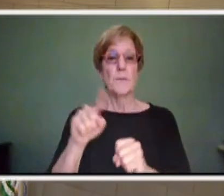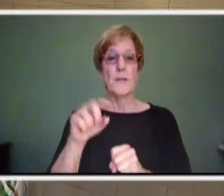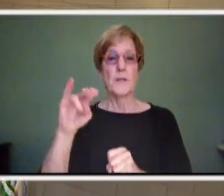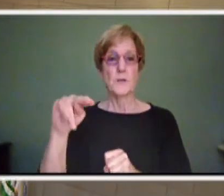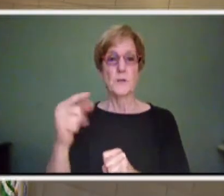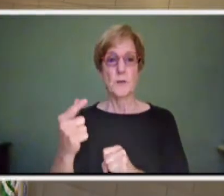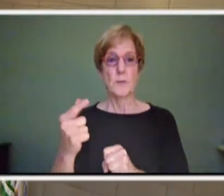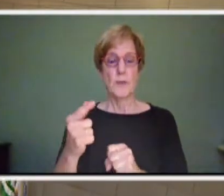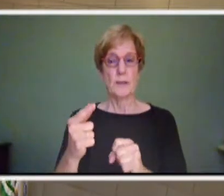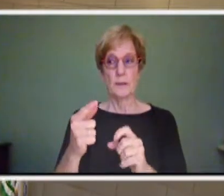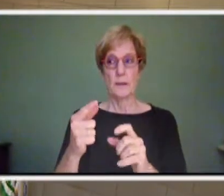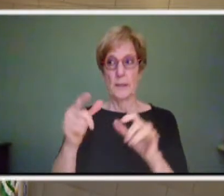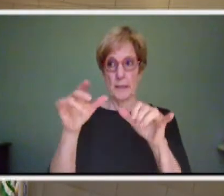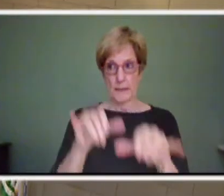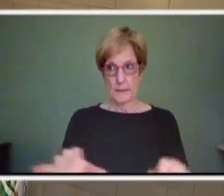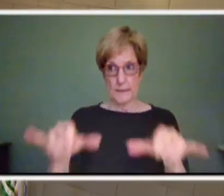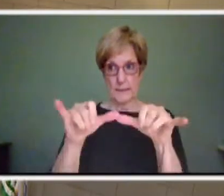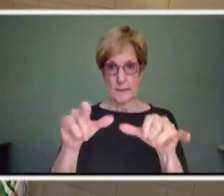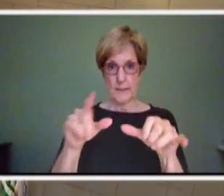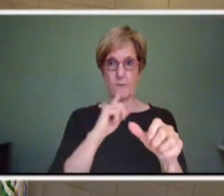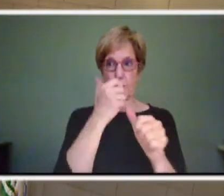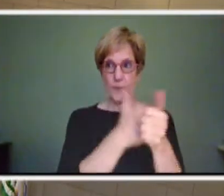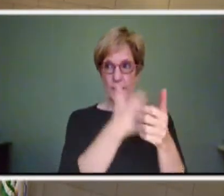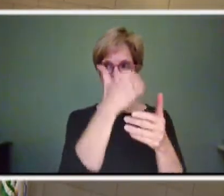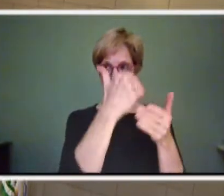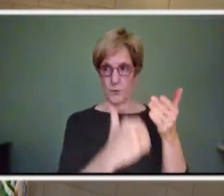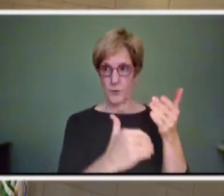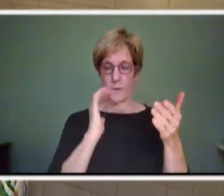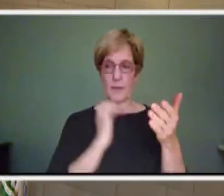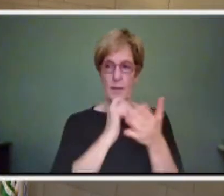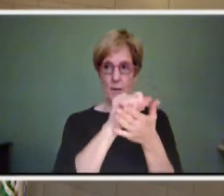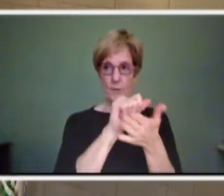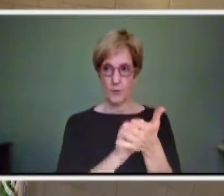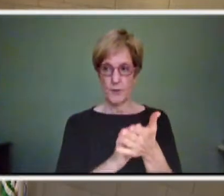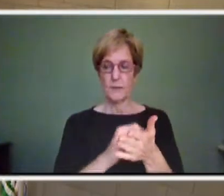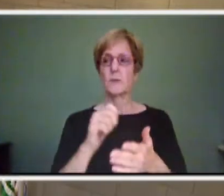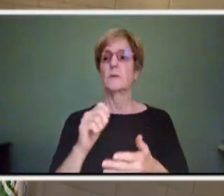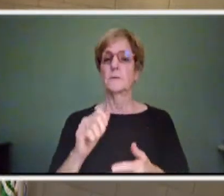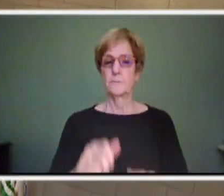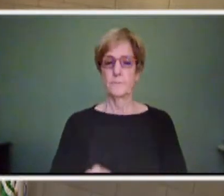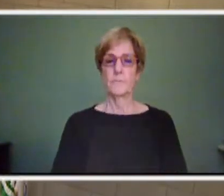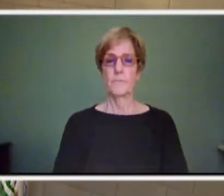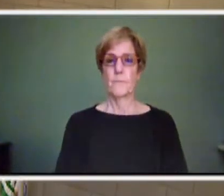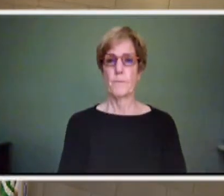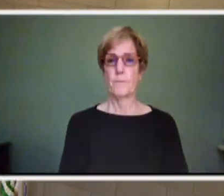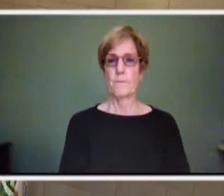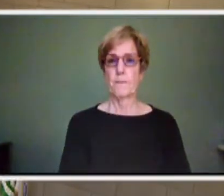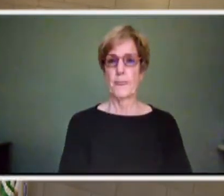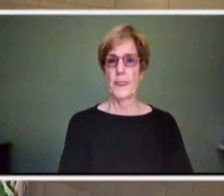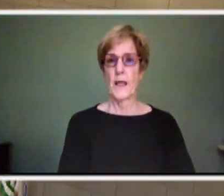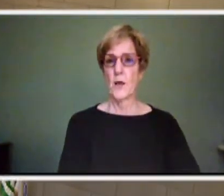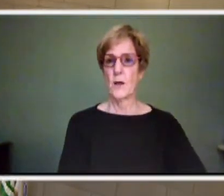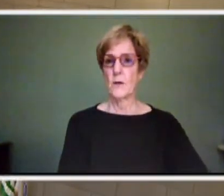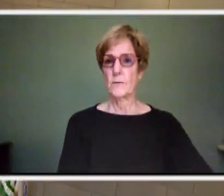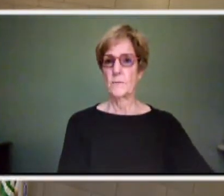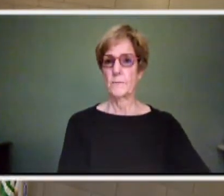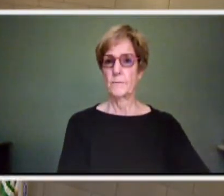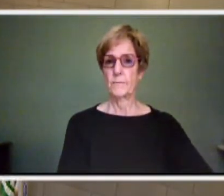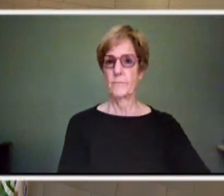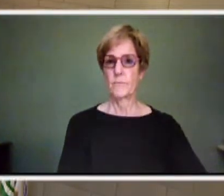consistency for each of these petitions as they appear in our agendas as the council's own. Item number 4, petition